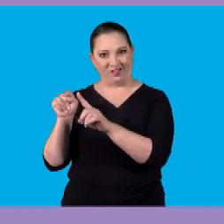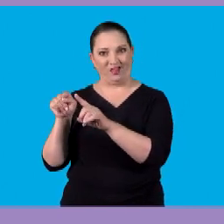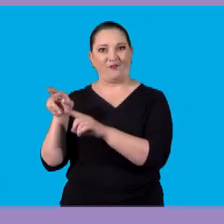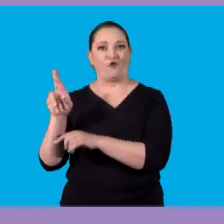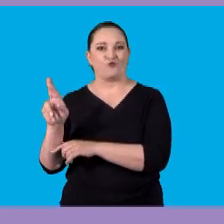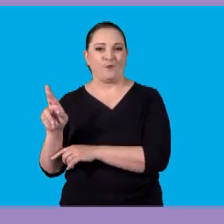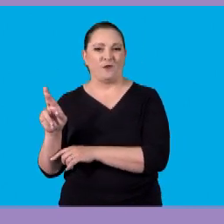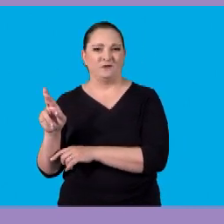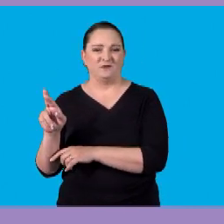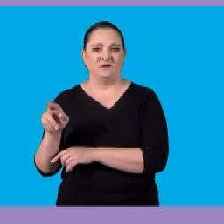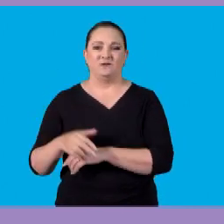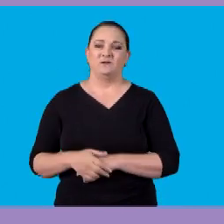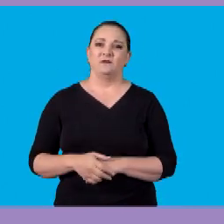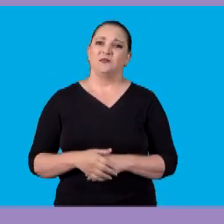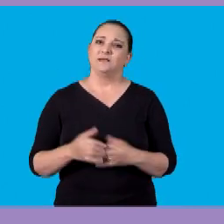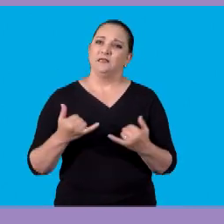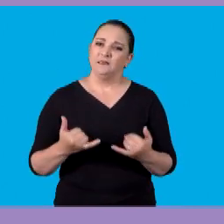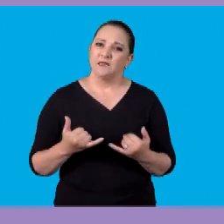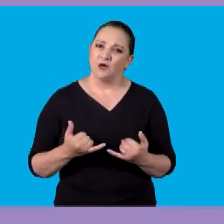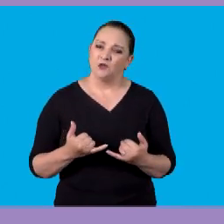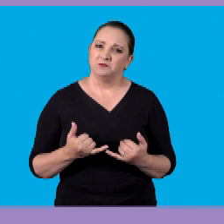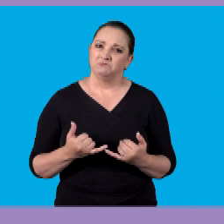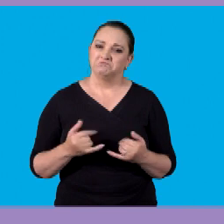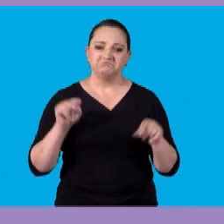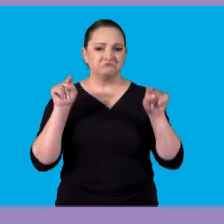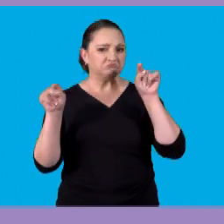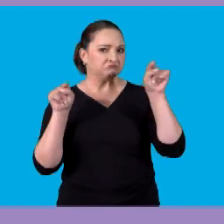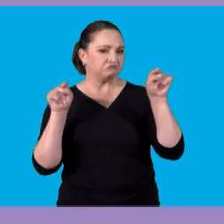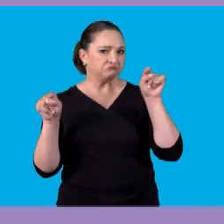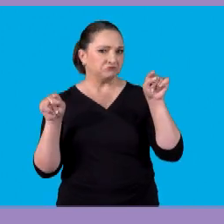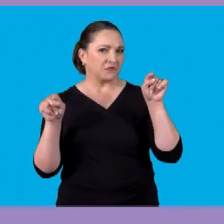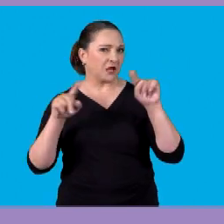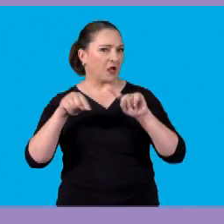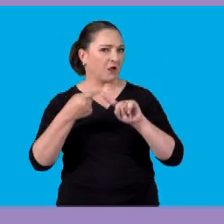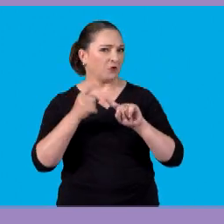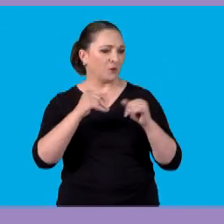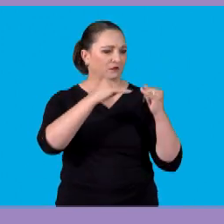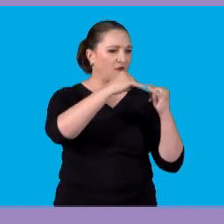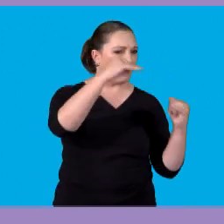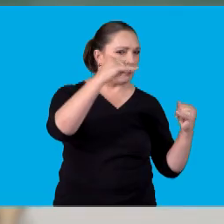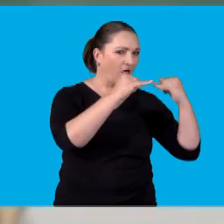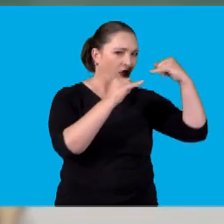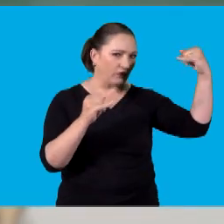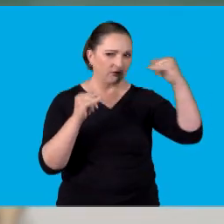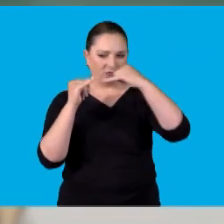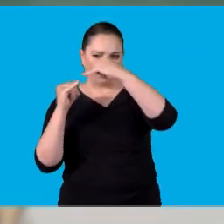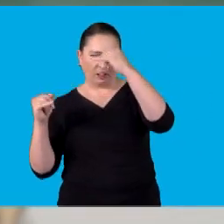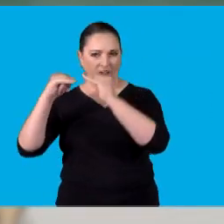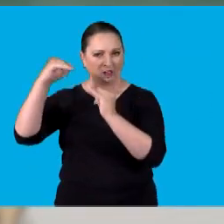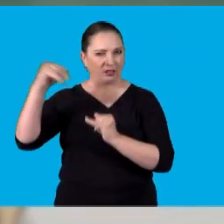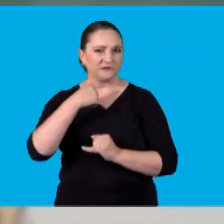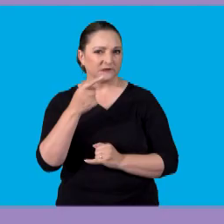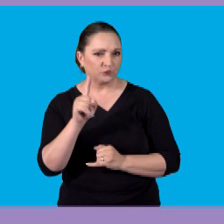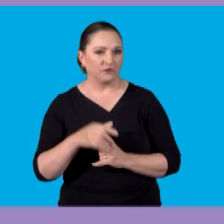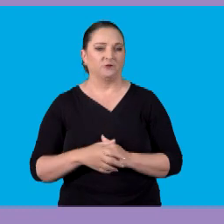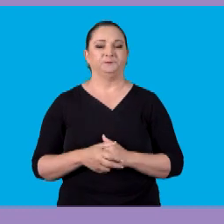know what properties or what we can say about their diagonals? Yes,